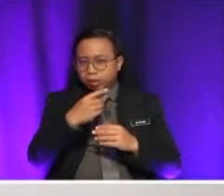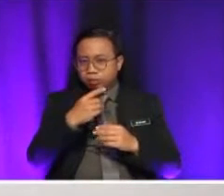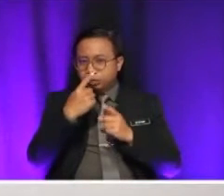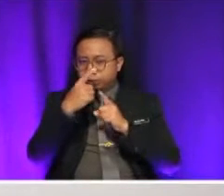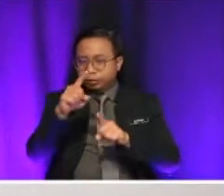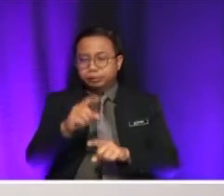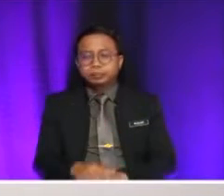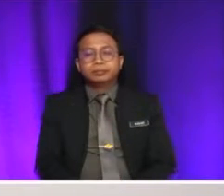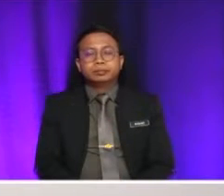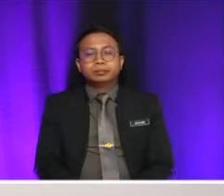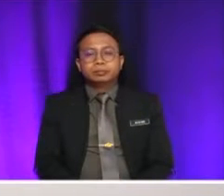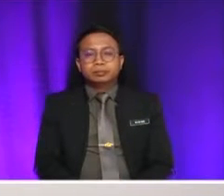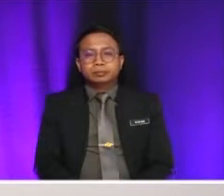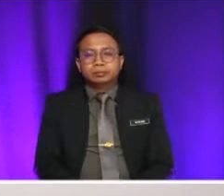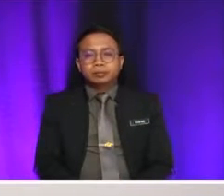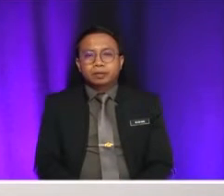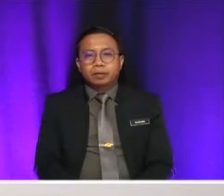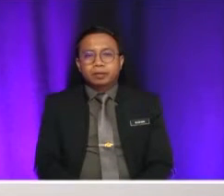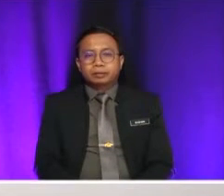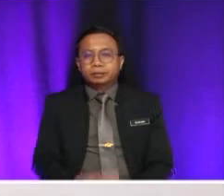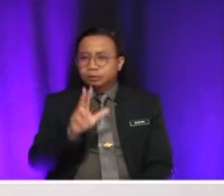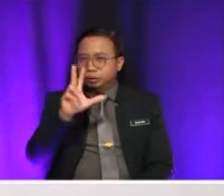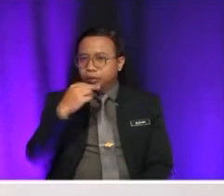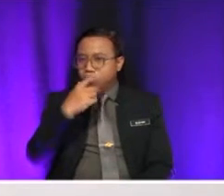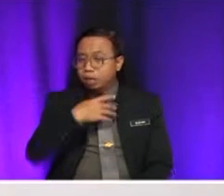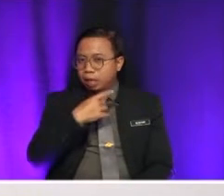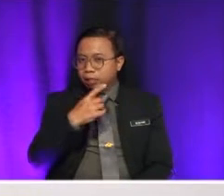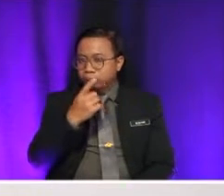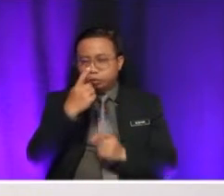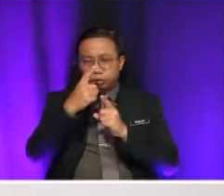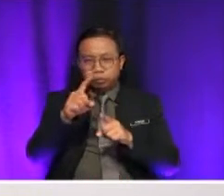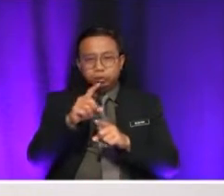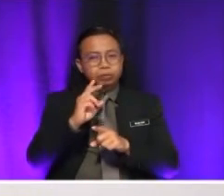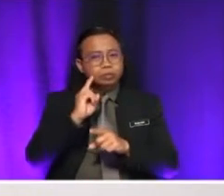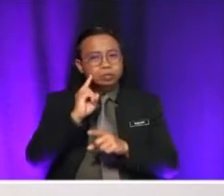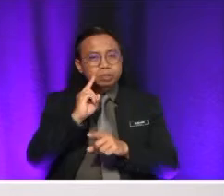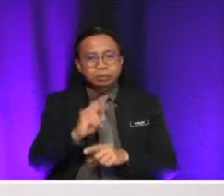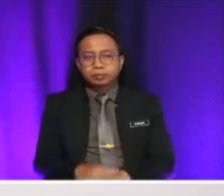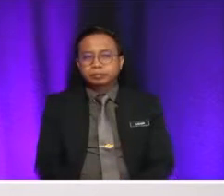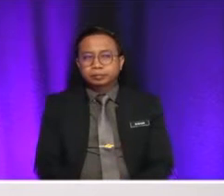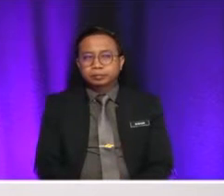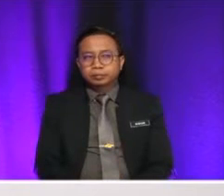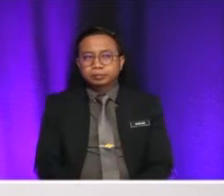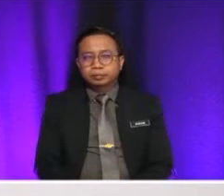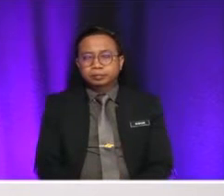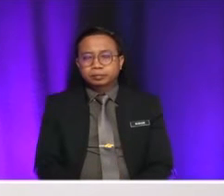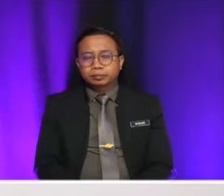one? Paragraph. Question number 3. Okay, who would like to answer? Oh, Washini. Yes, Was Washini. fast.